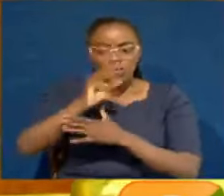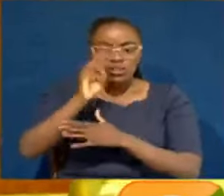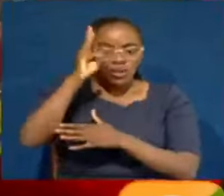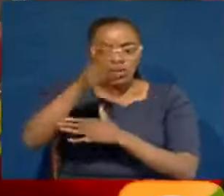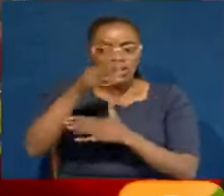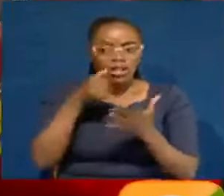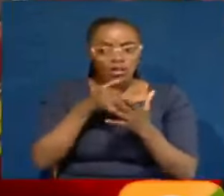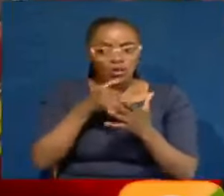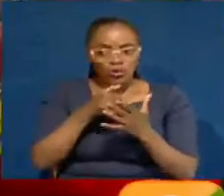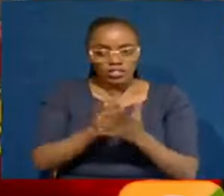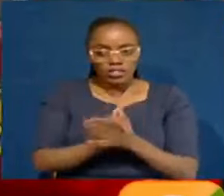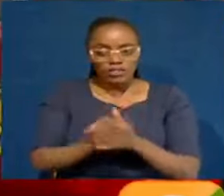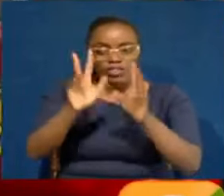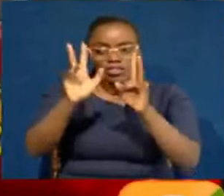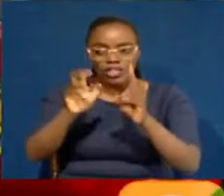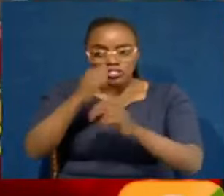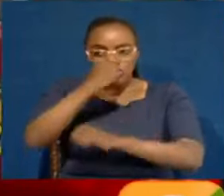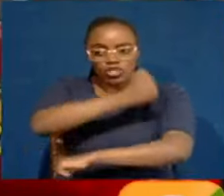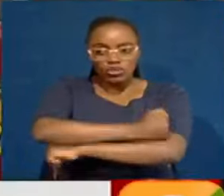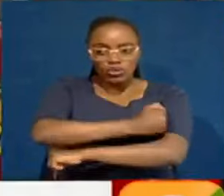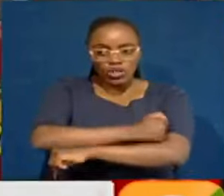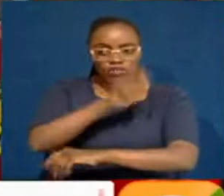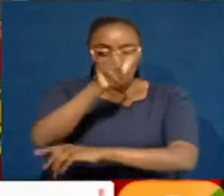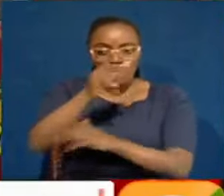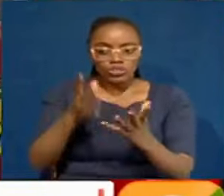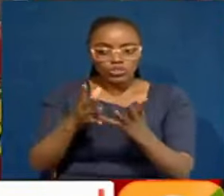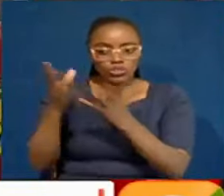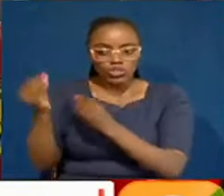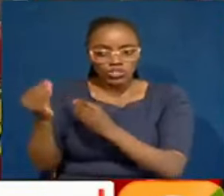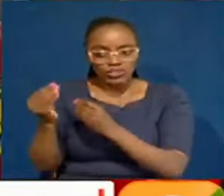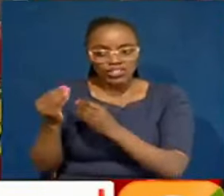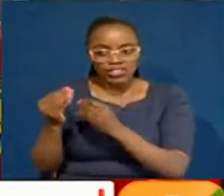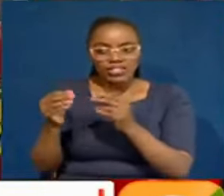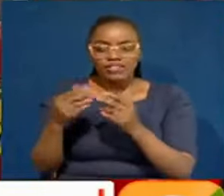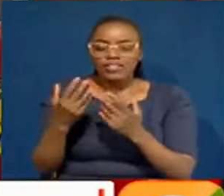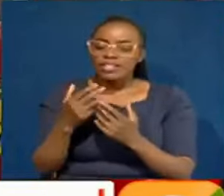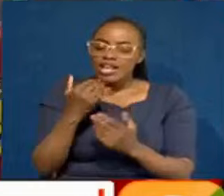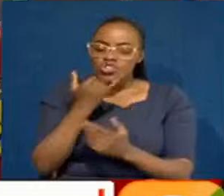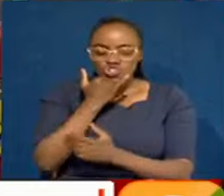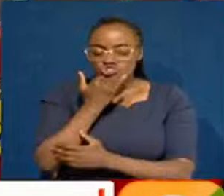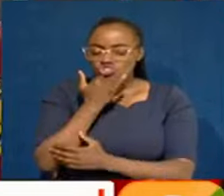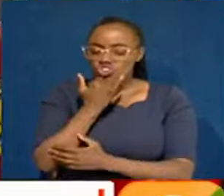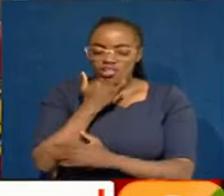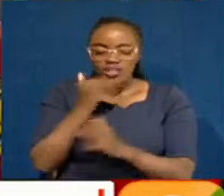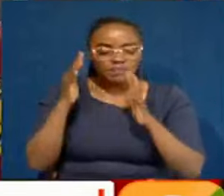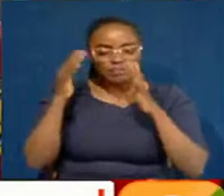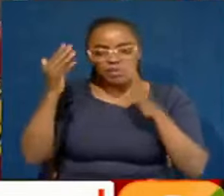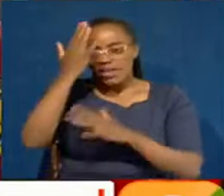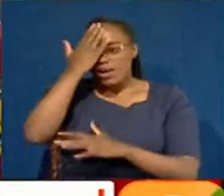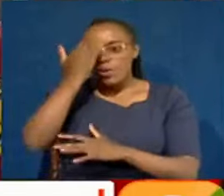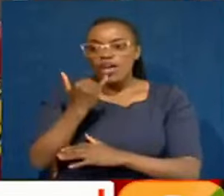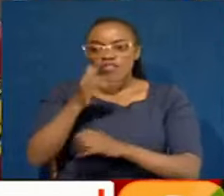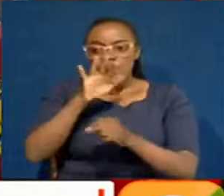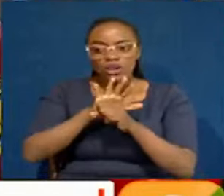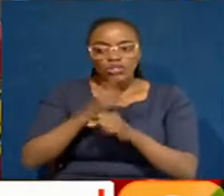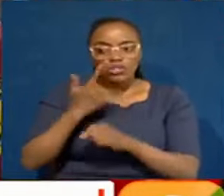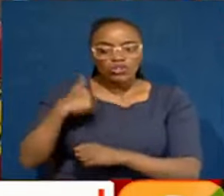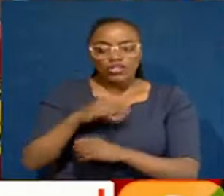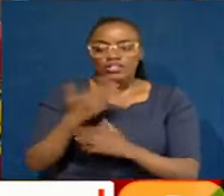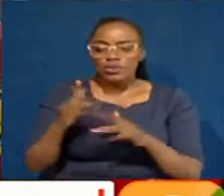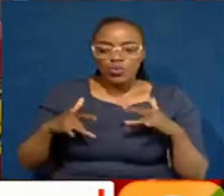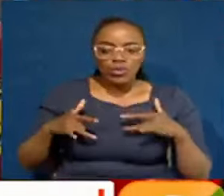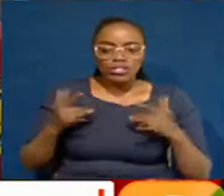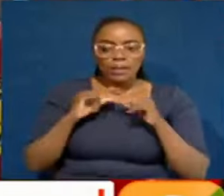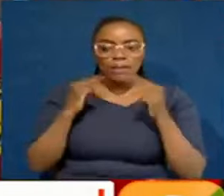also include the issue the schools or the school somebody attended is very misleading, because most of us are in WhatsApp